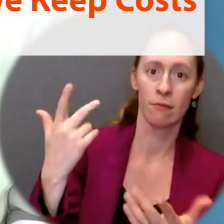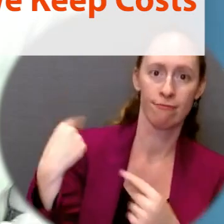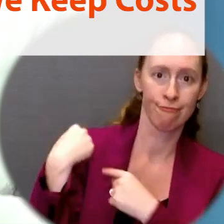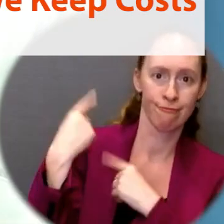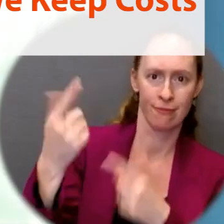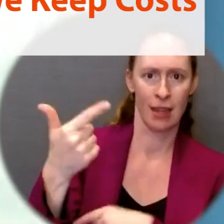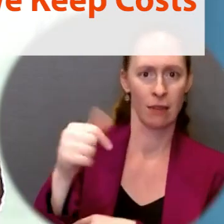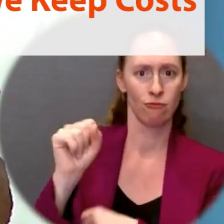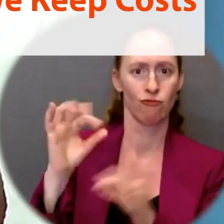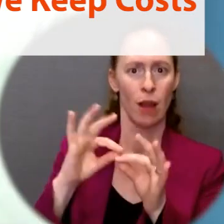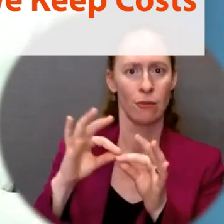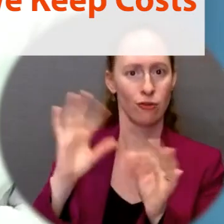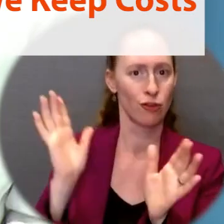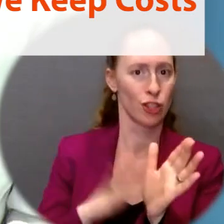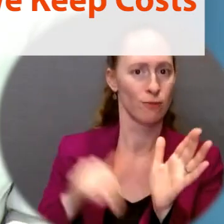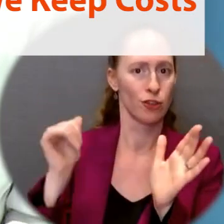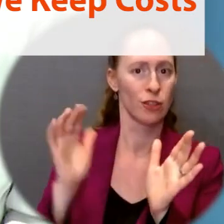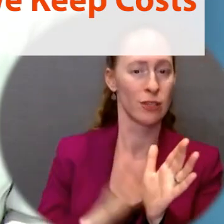that.